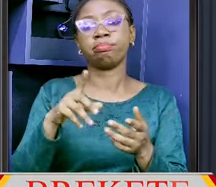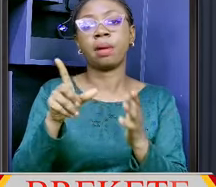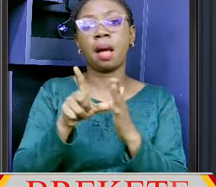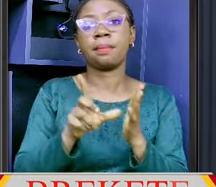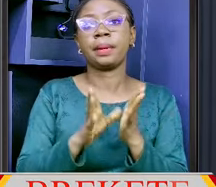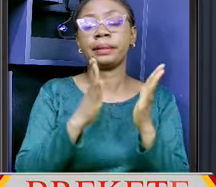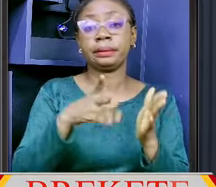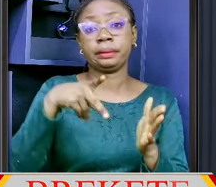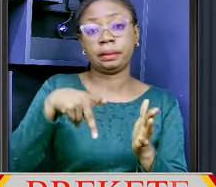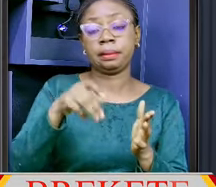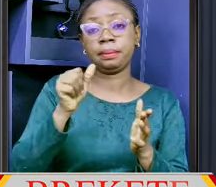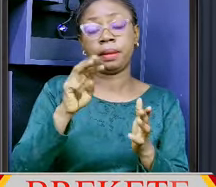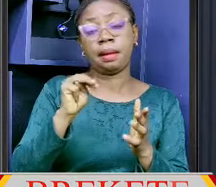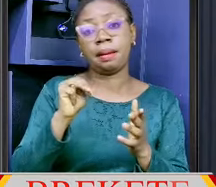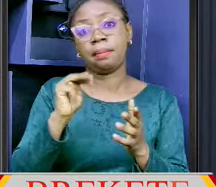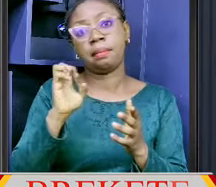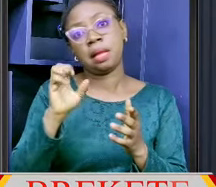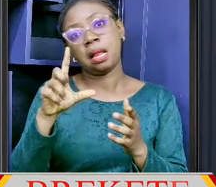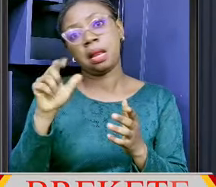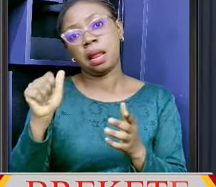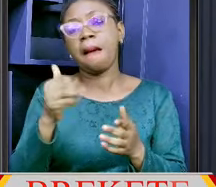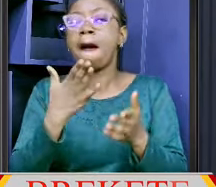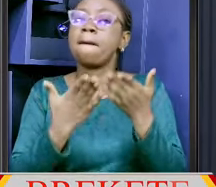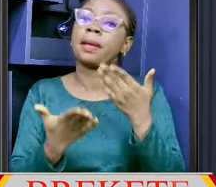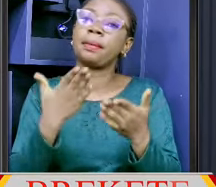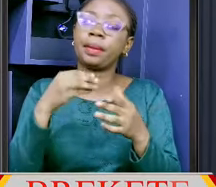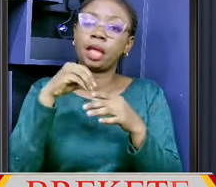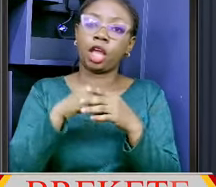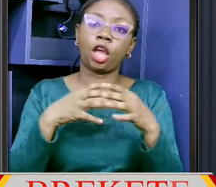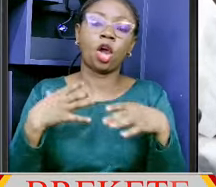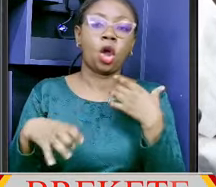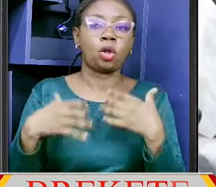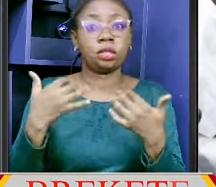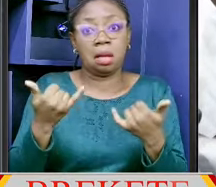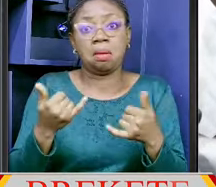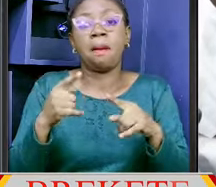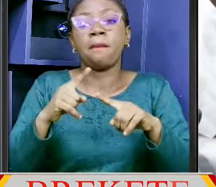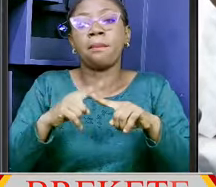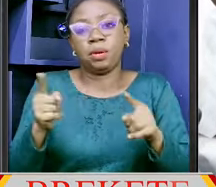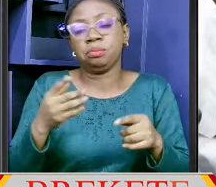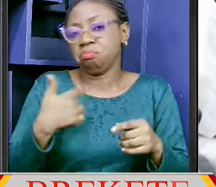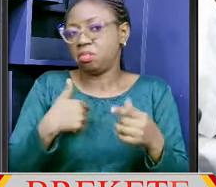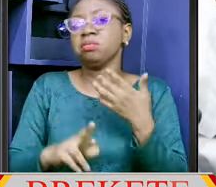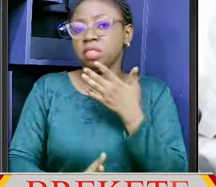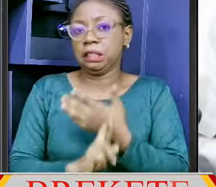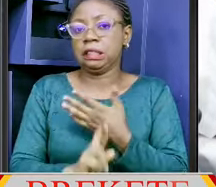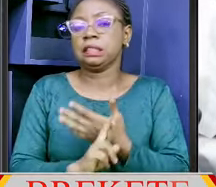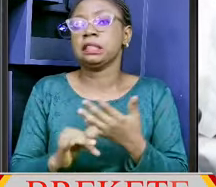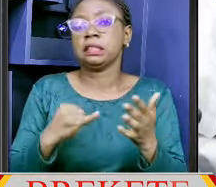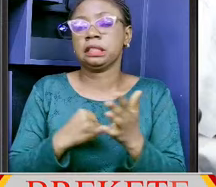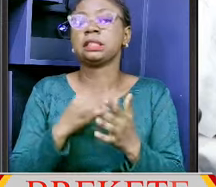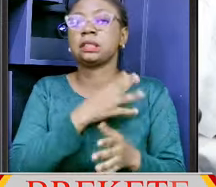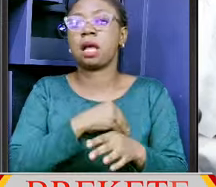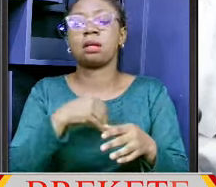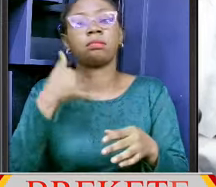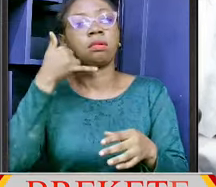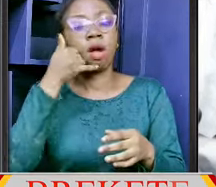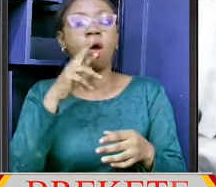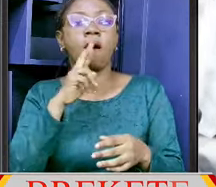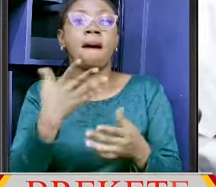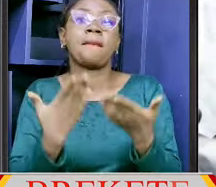take risk. Call her. Make I take risk. Maybe they never enter the court.